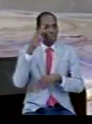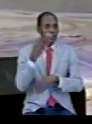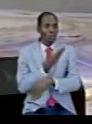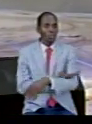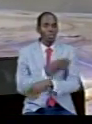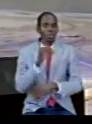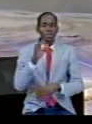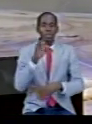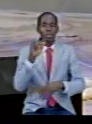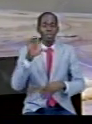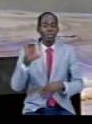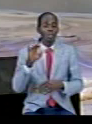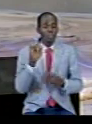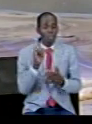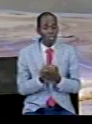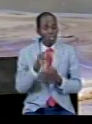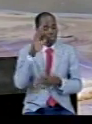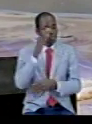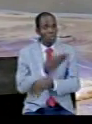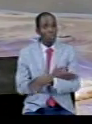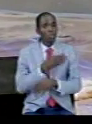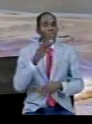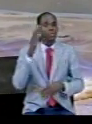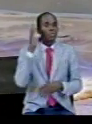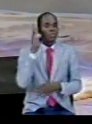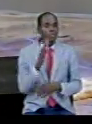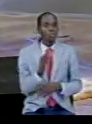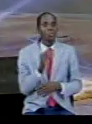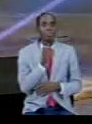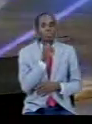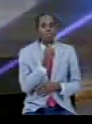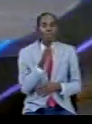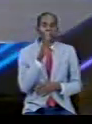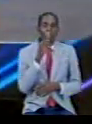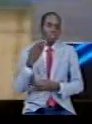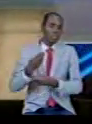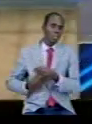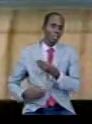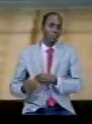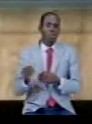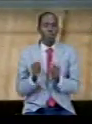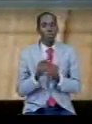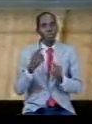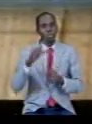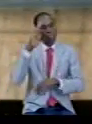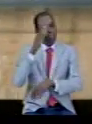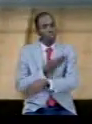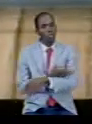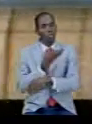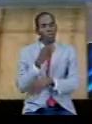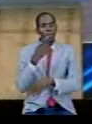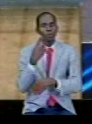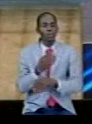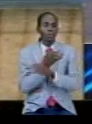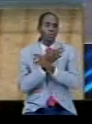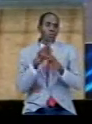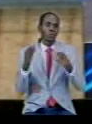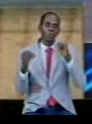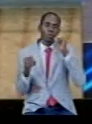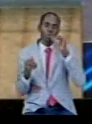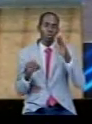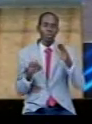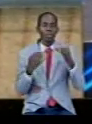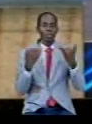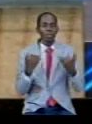shall not be heir of the son of the free woman. We're looking